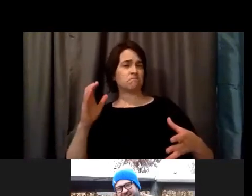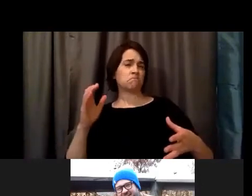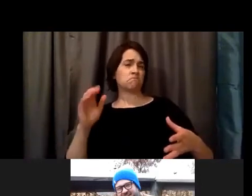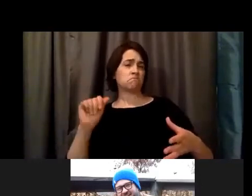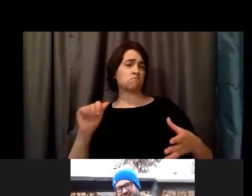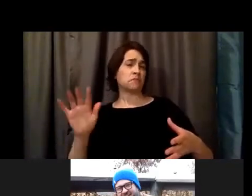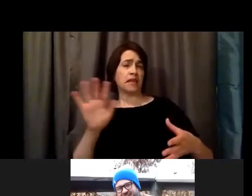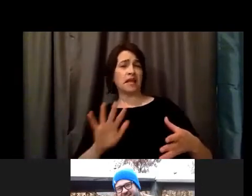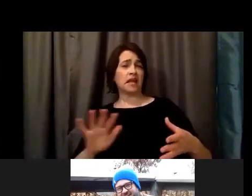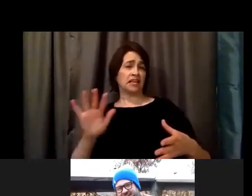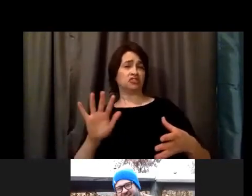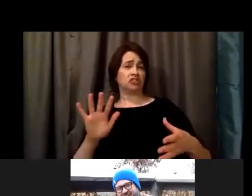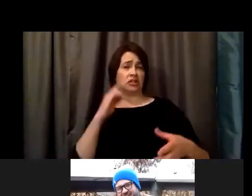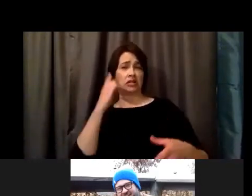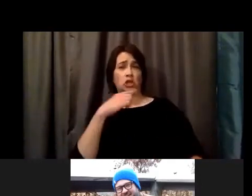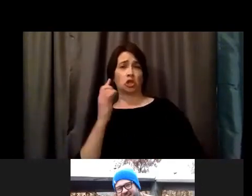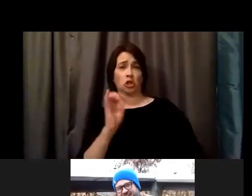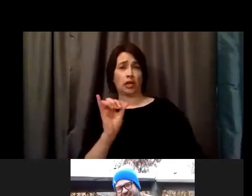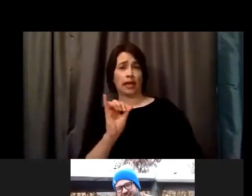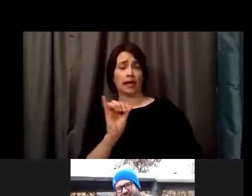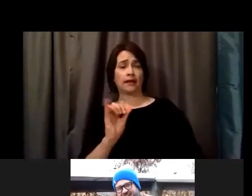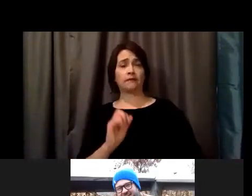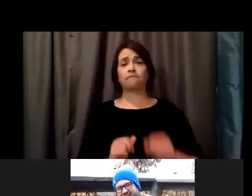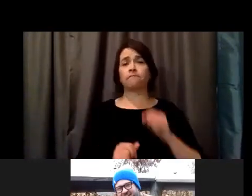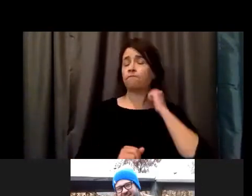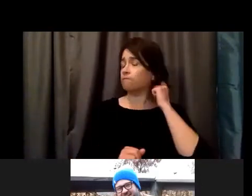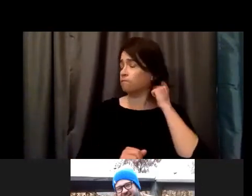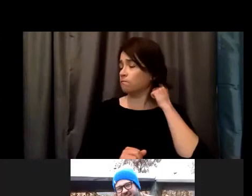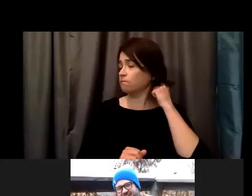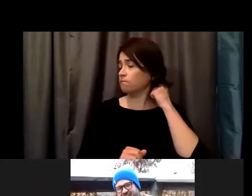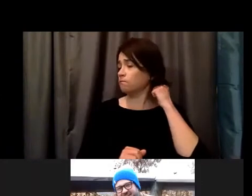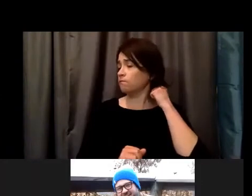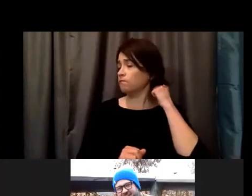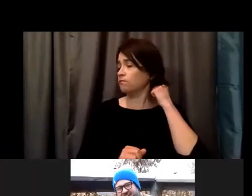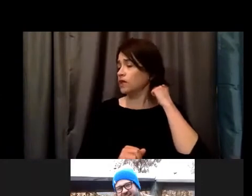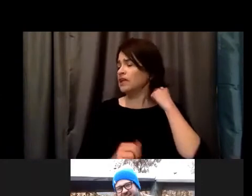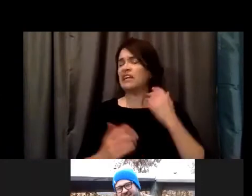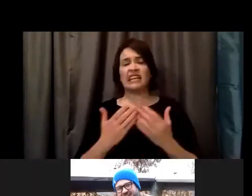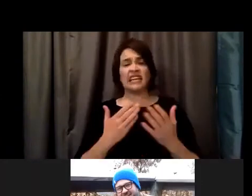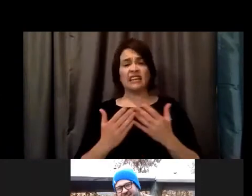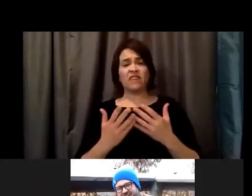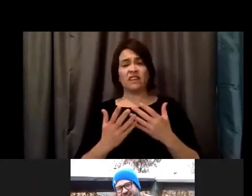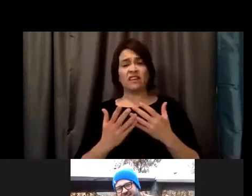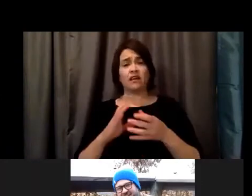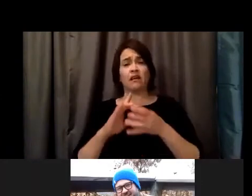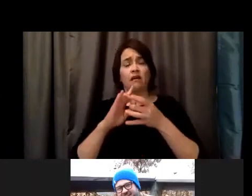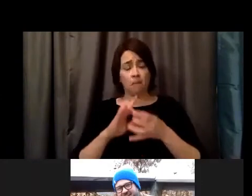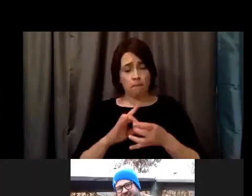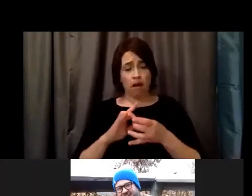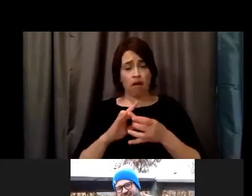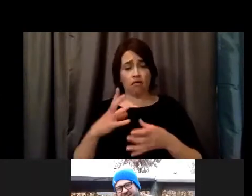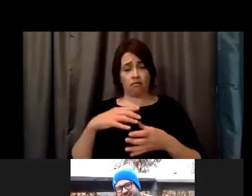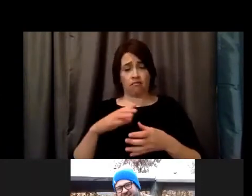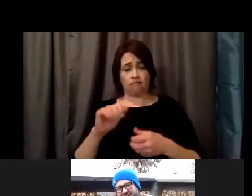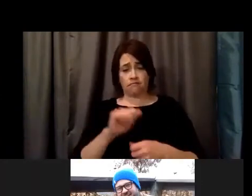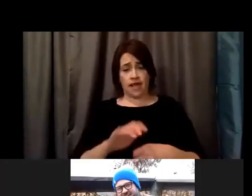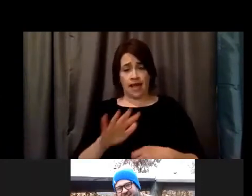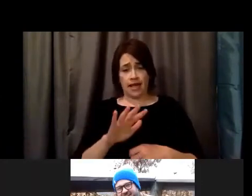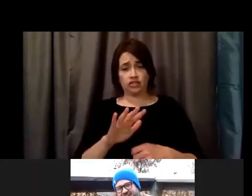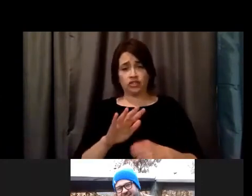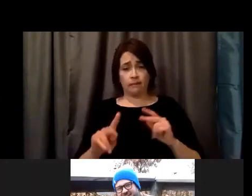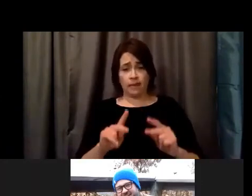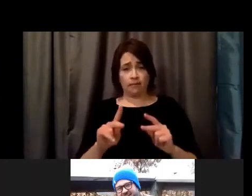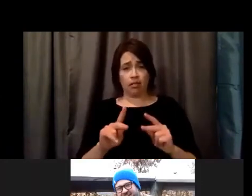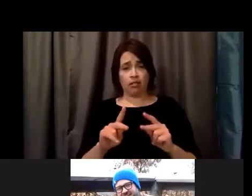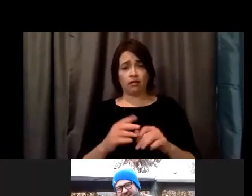hesitation to kind of to offer salutations or to offer namastes, because people are afraid